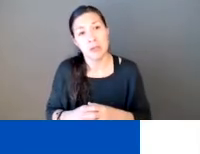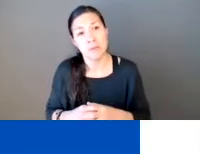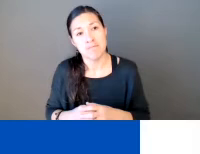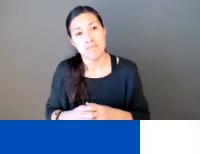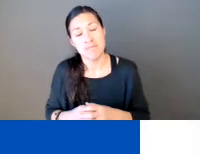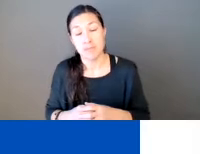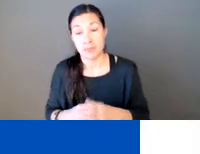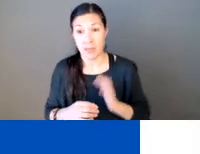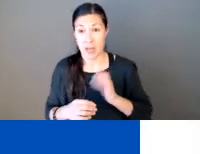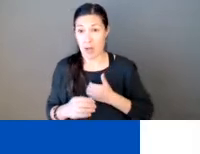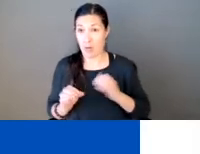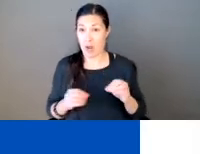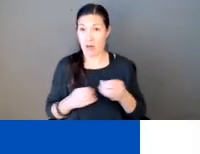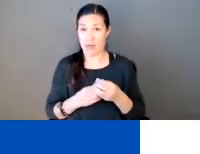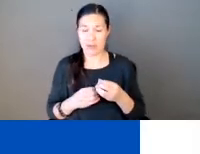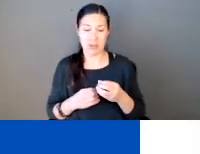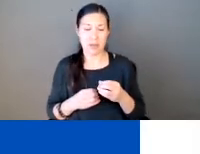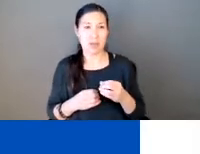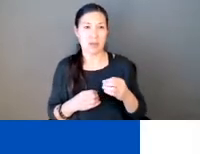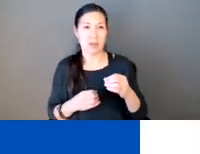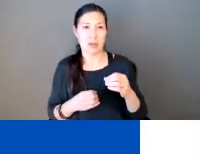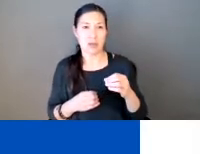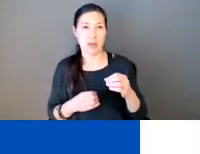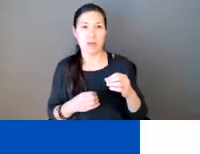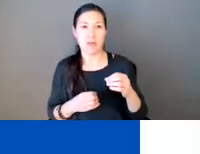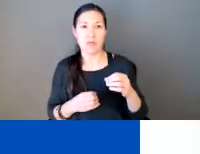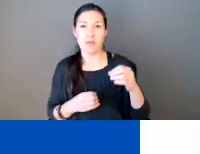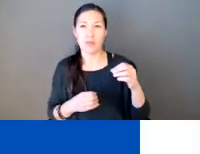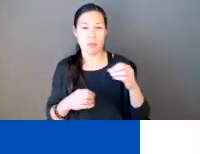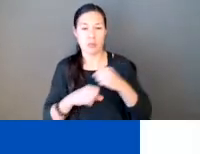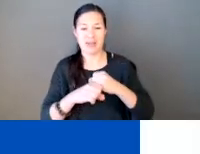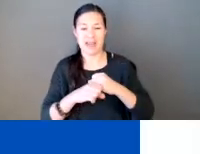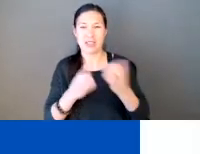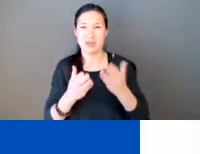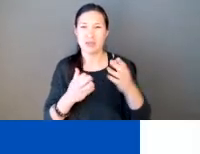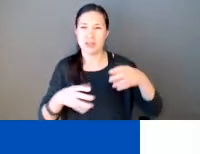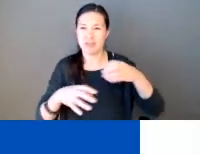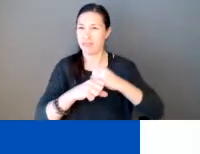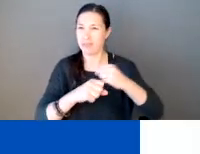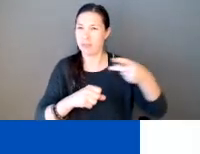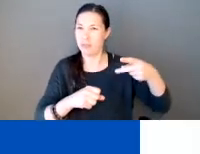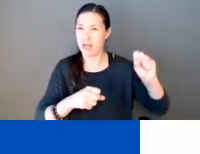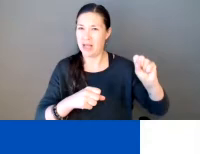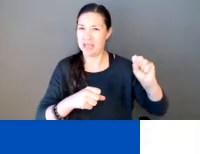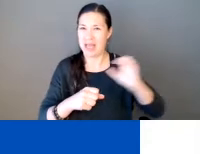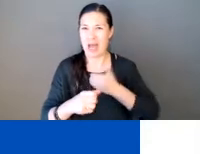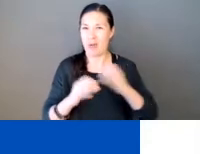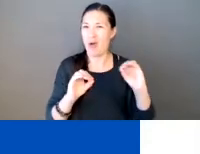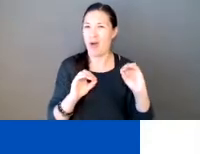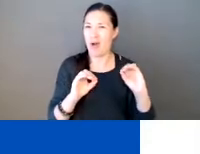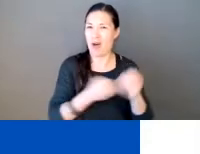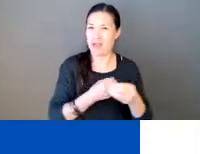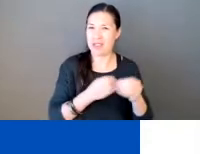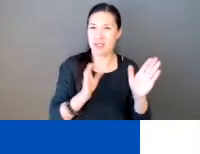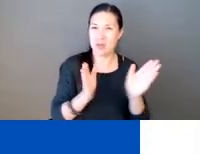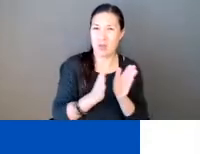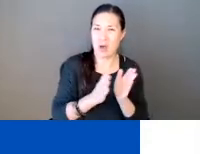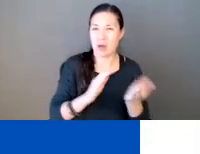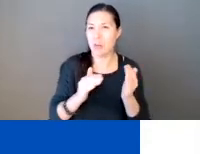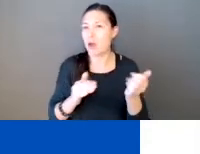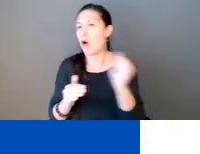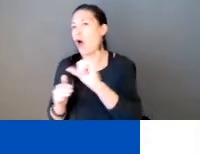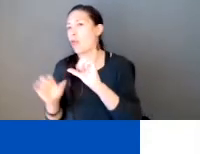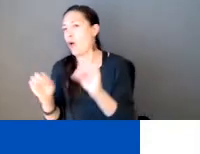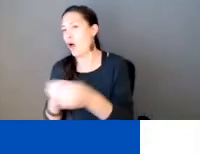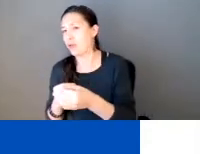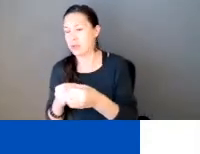Our office for protective services is actually quite small. Again, compared to others, we subcontract out